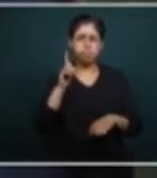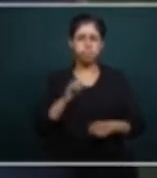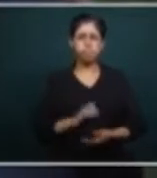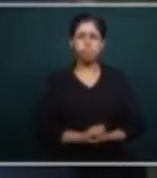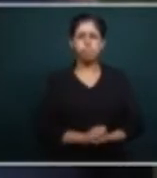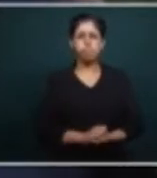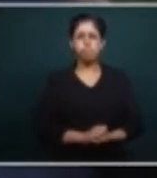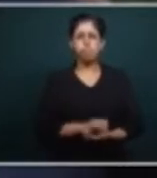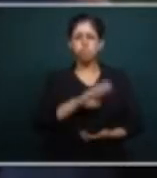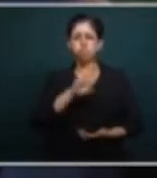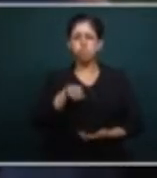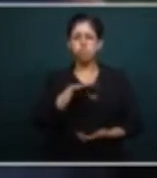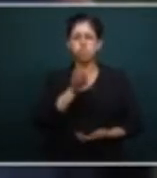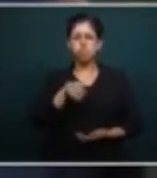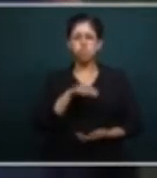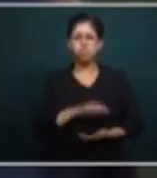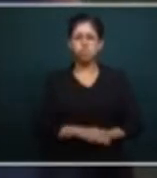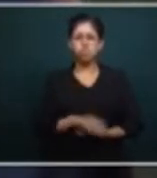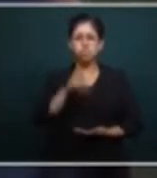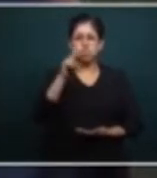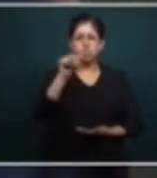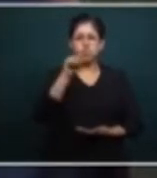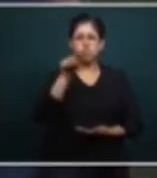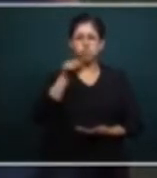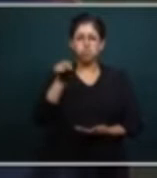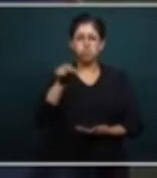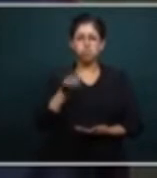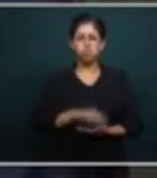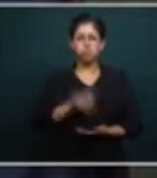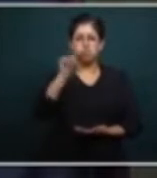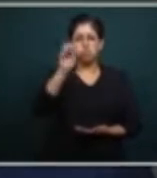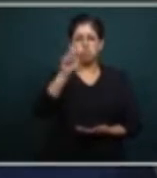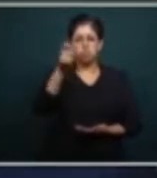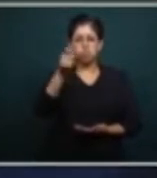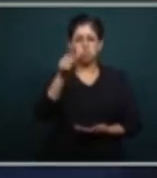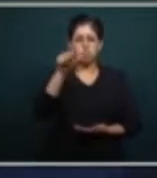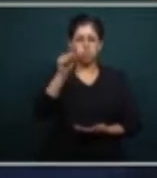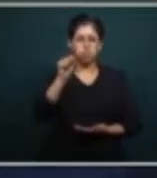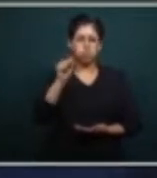on the weekend in El Paso, Texas.